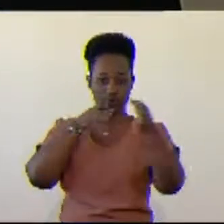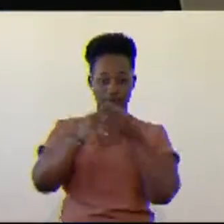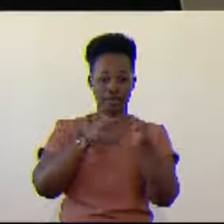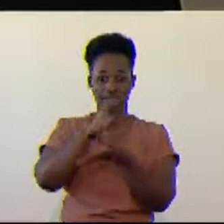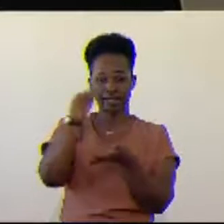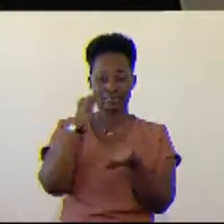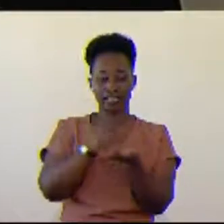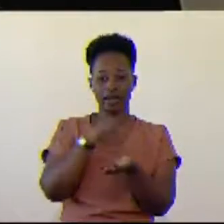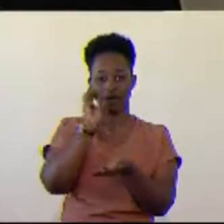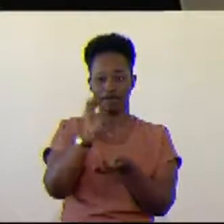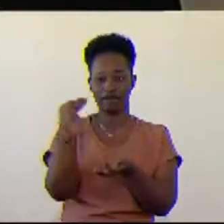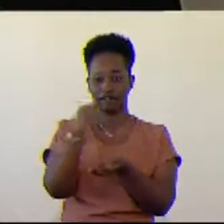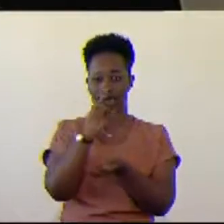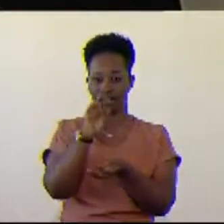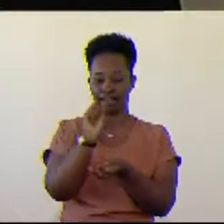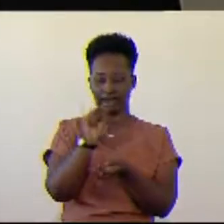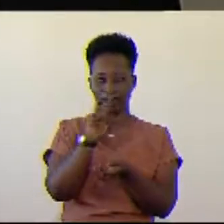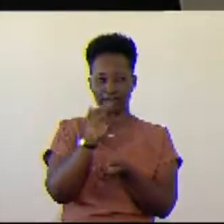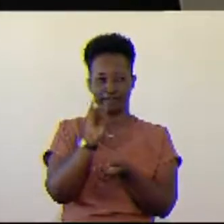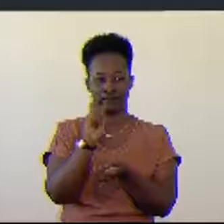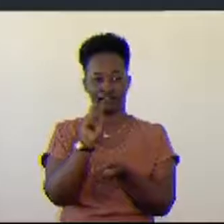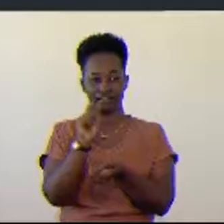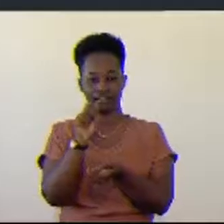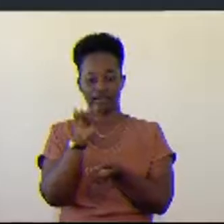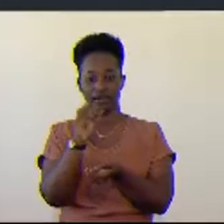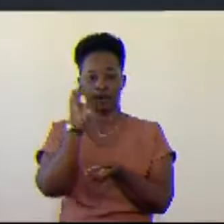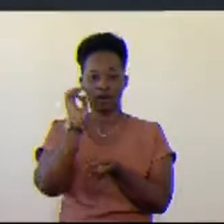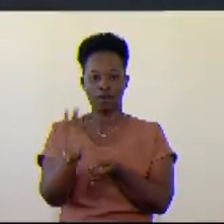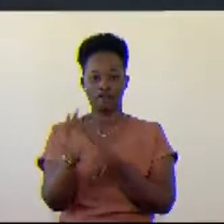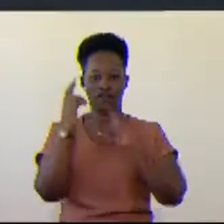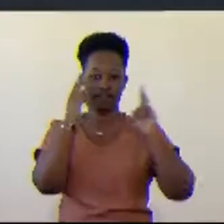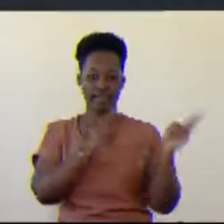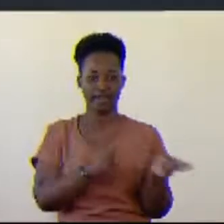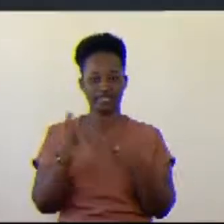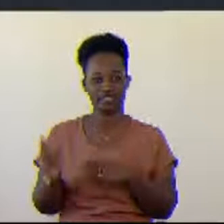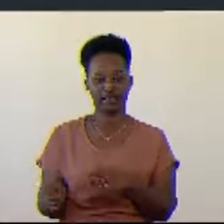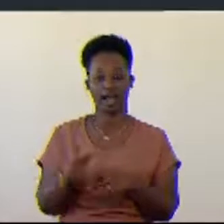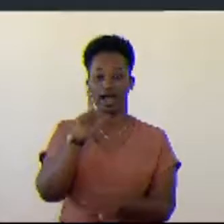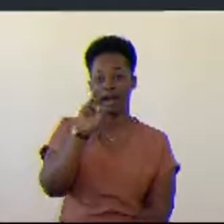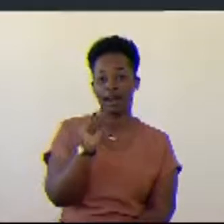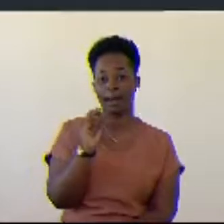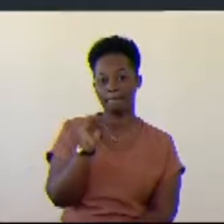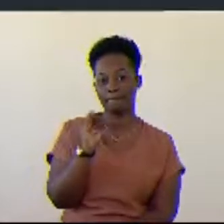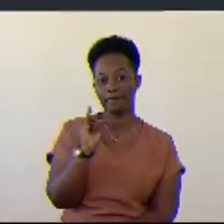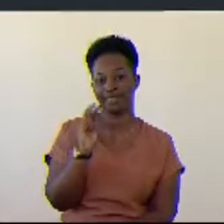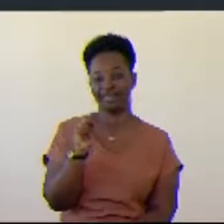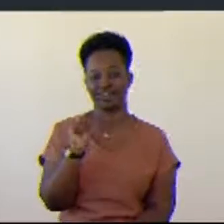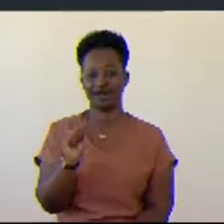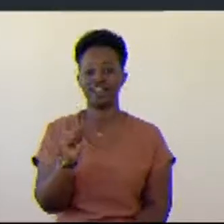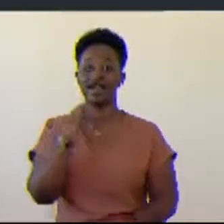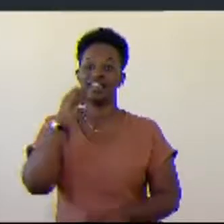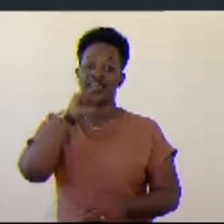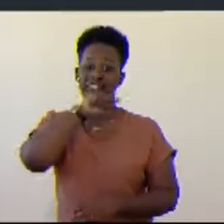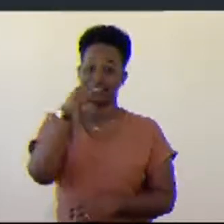gravity of a regular lamina. Then three, we should be experimentally able to determine the center